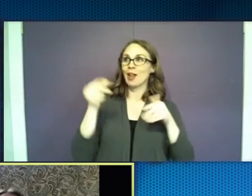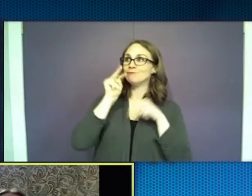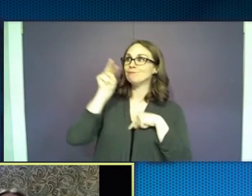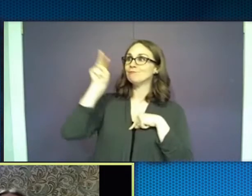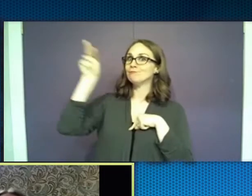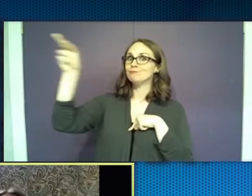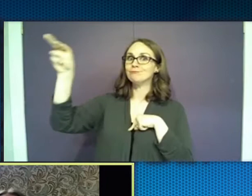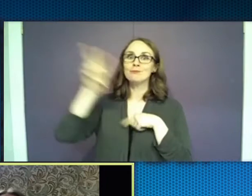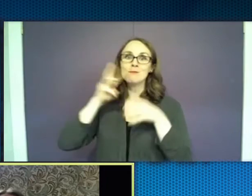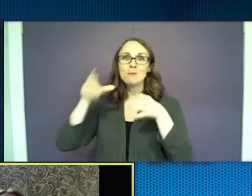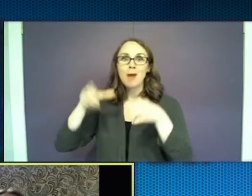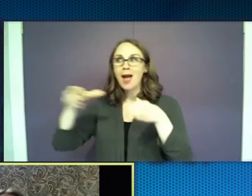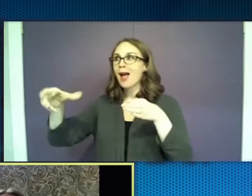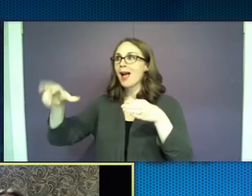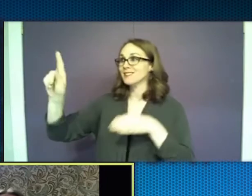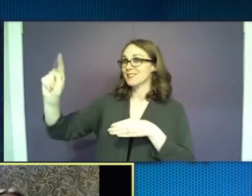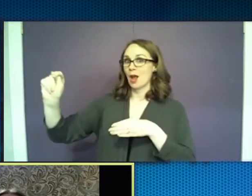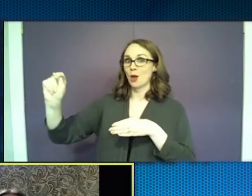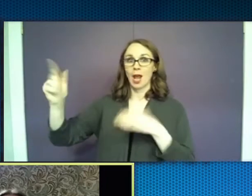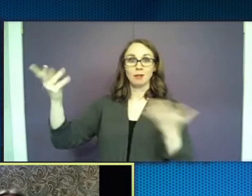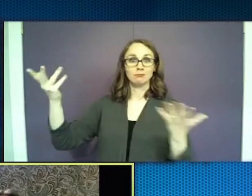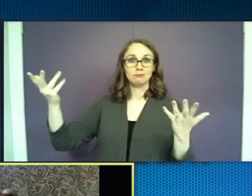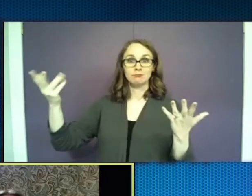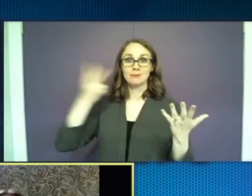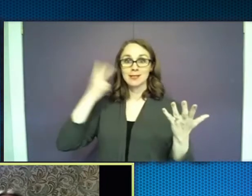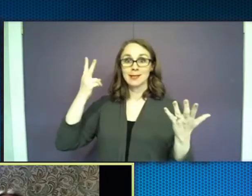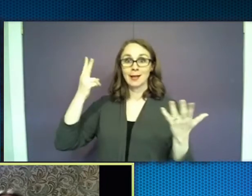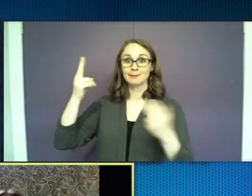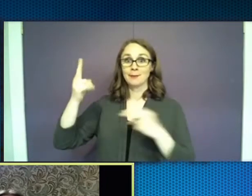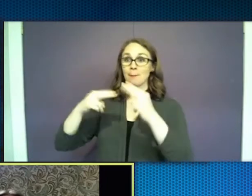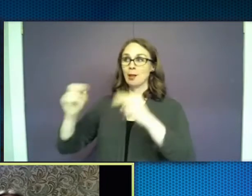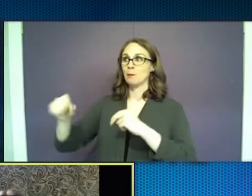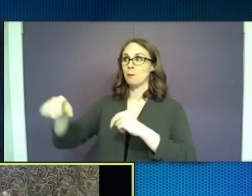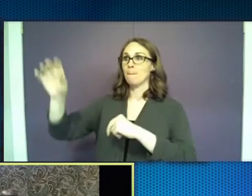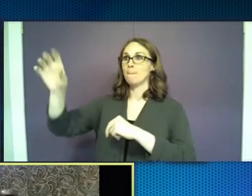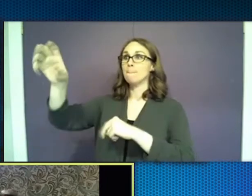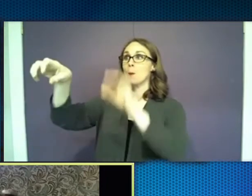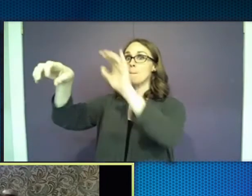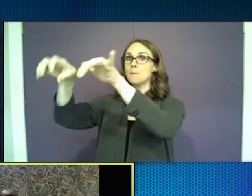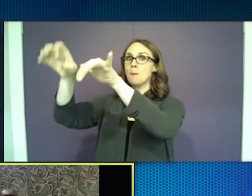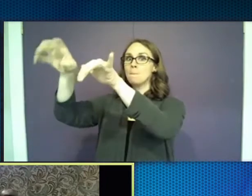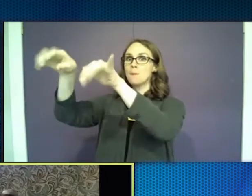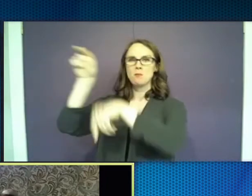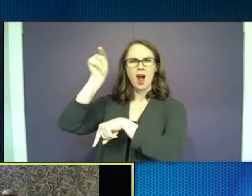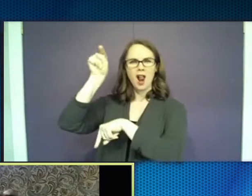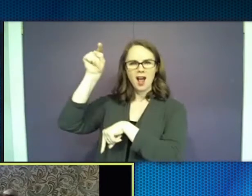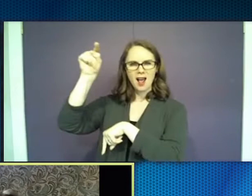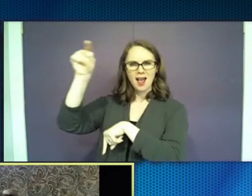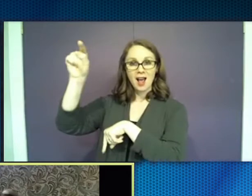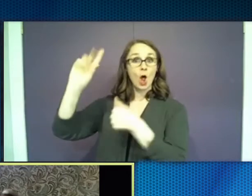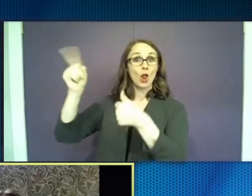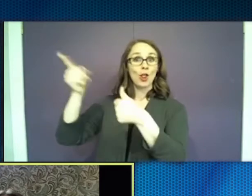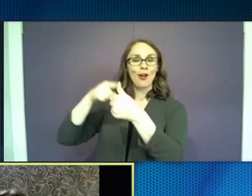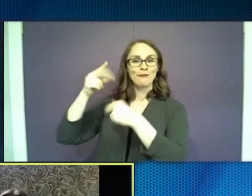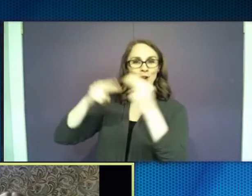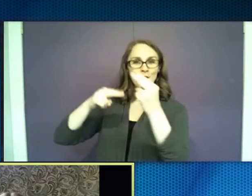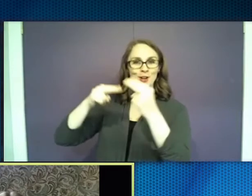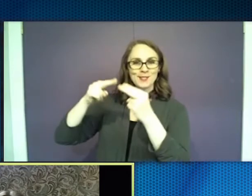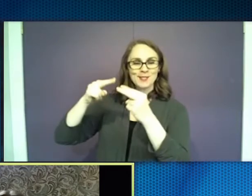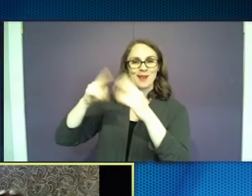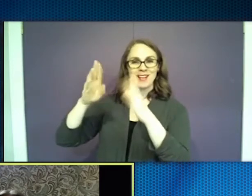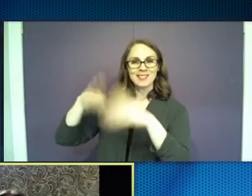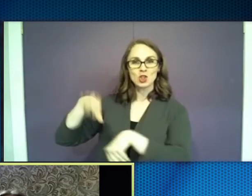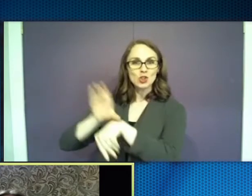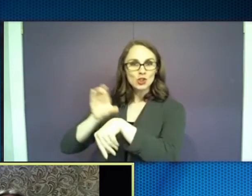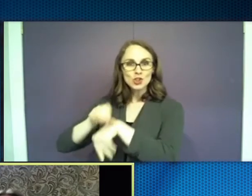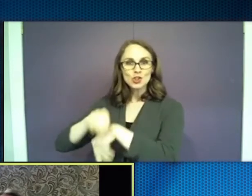ponds between them and downtown and seen buildings popping up. They would have seen that first house built for Thomas Schley, the first church, which